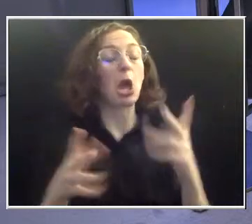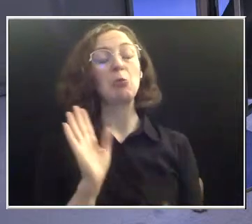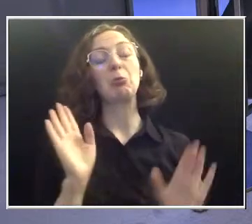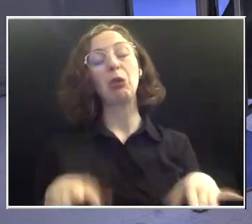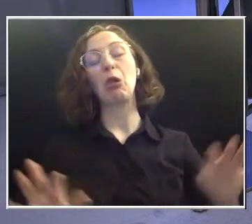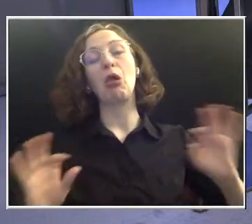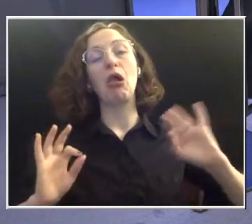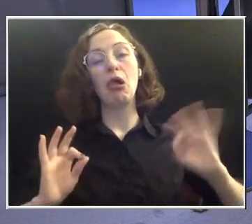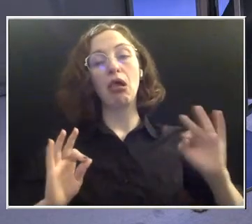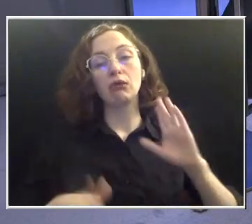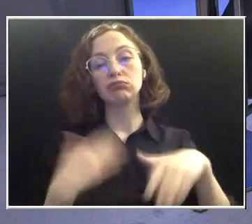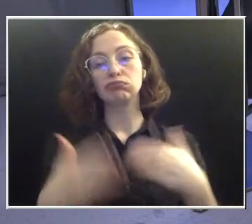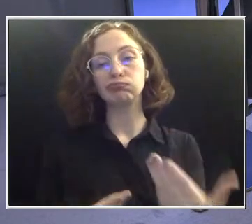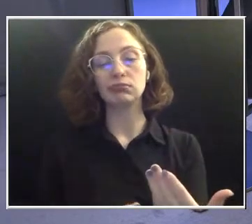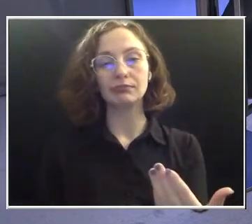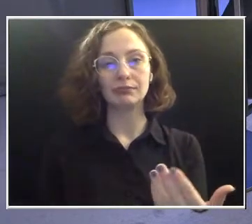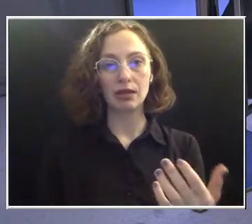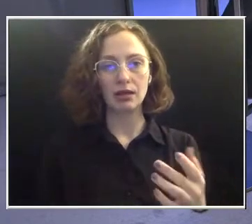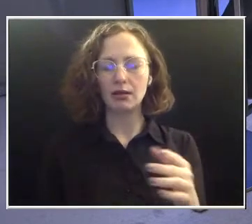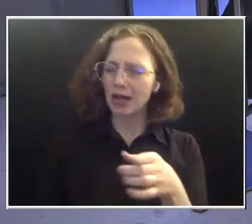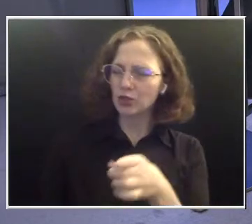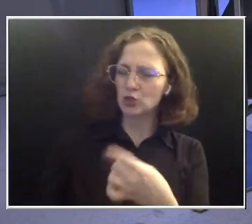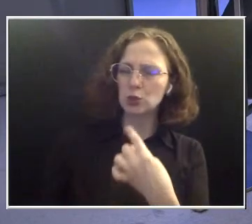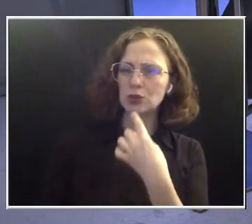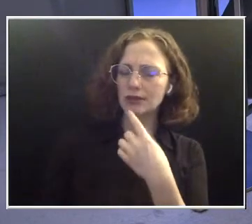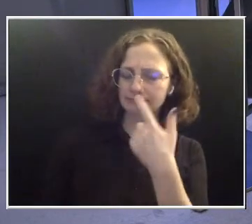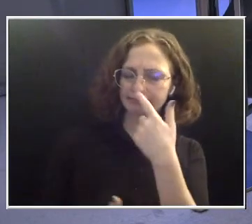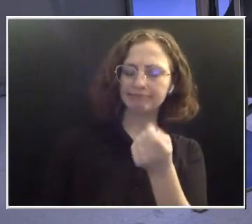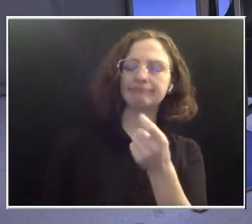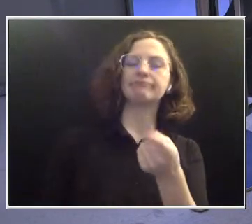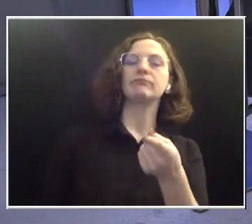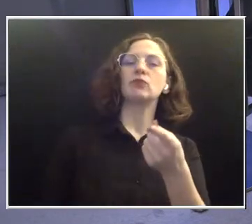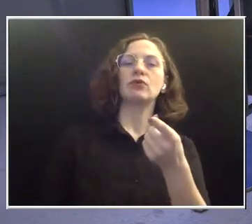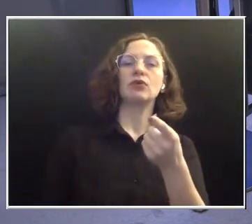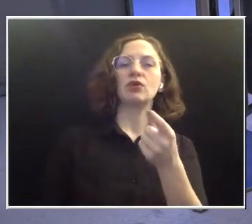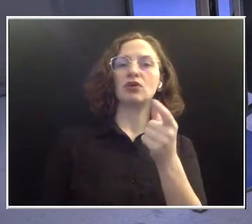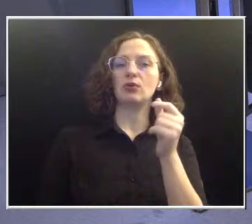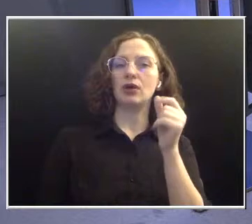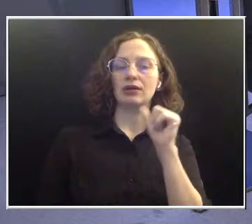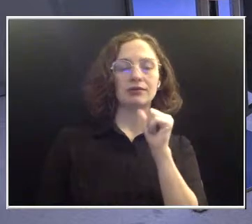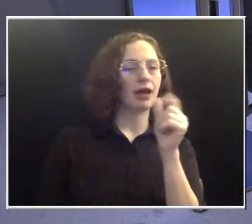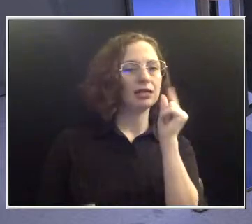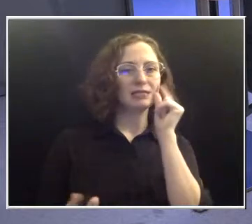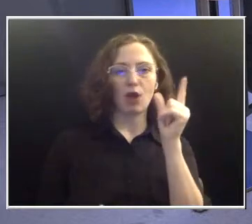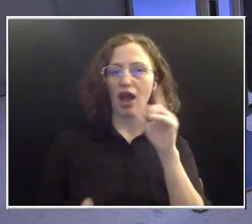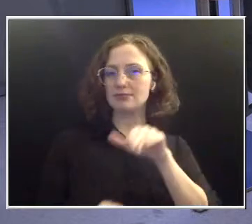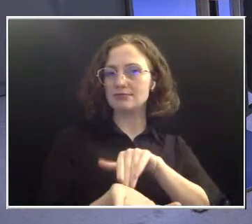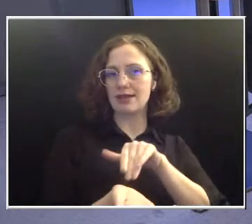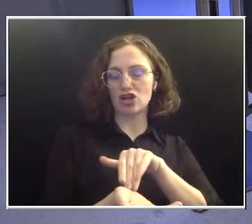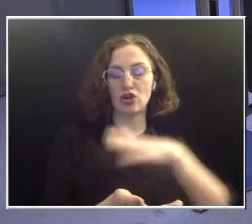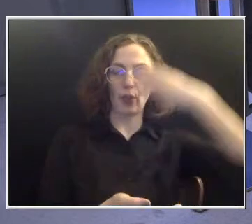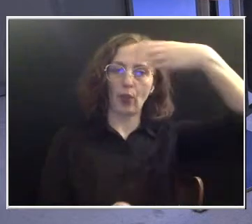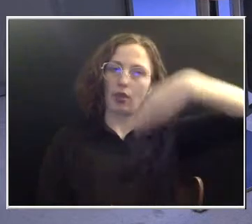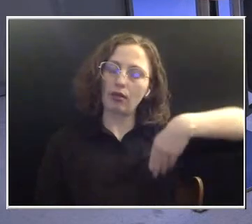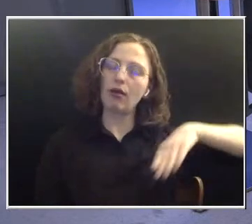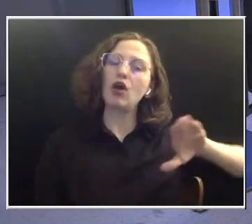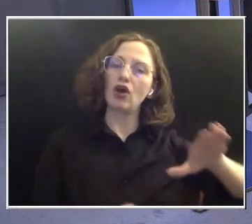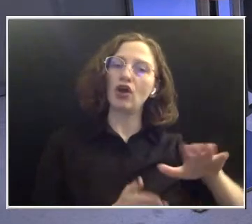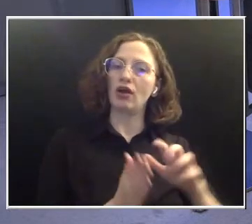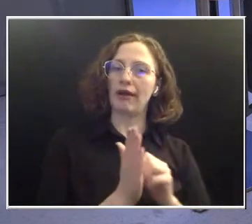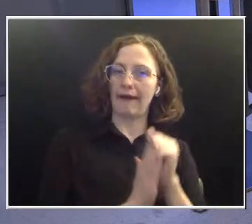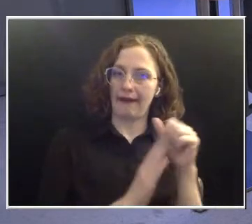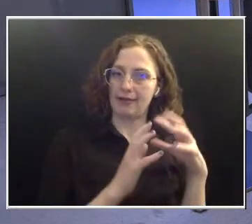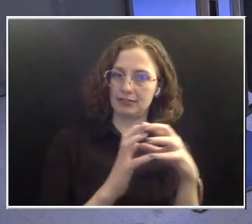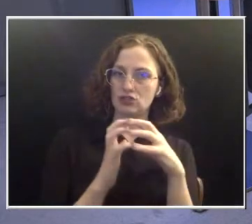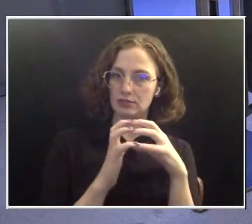though, that you said you weren't surprised that her doctor didn't see it at first. So that's, again, why the screening and the pap smear is so important,